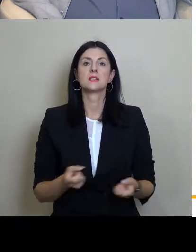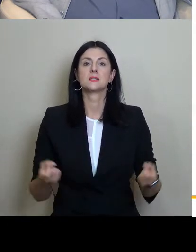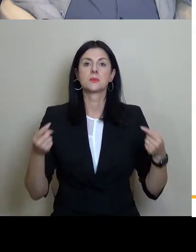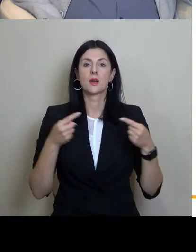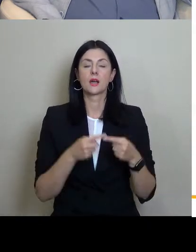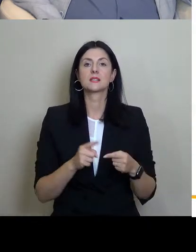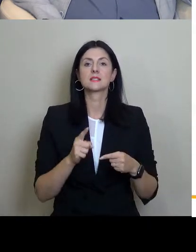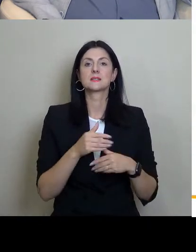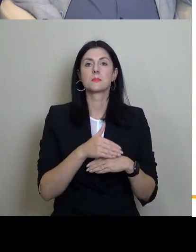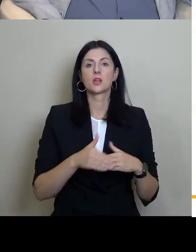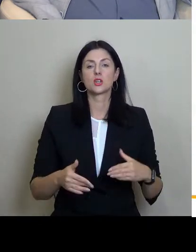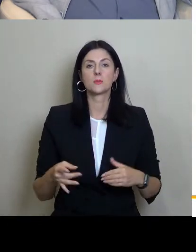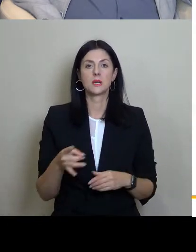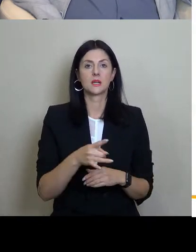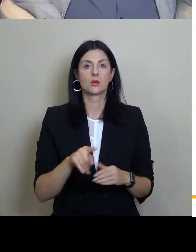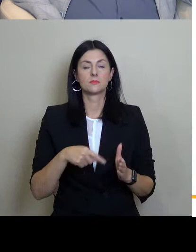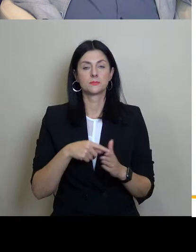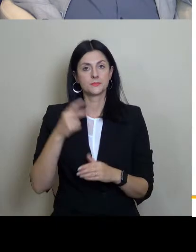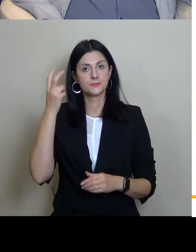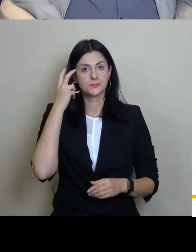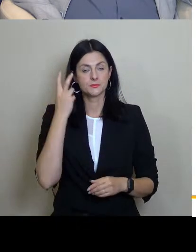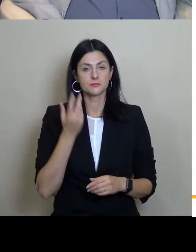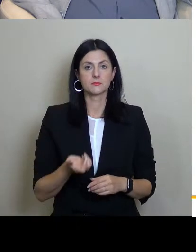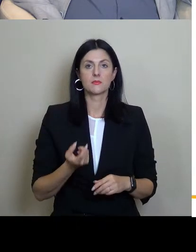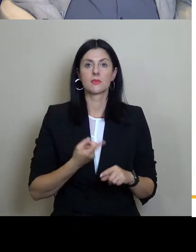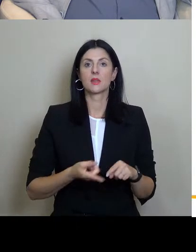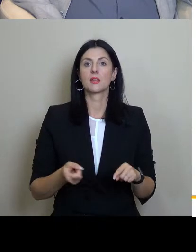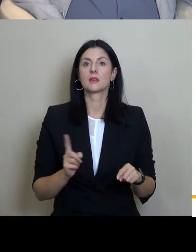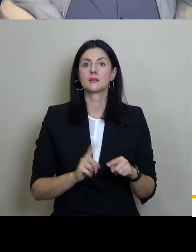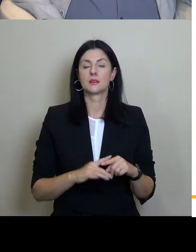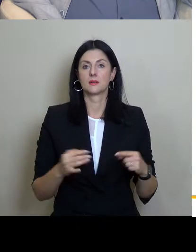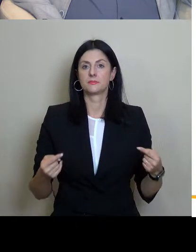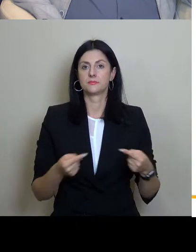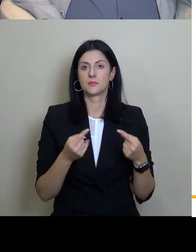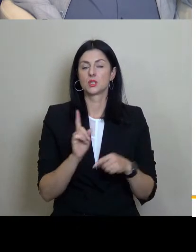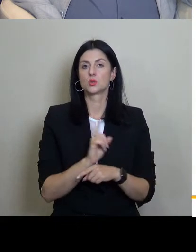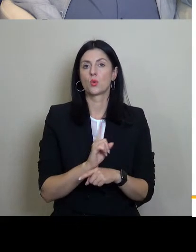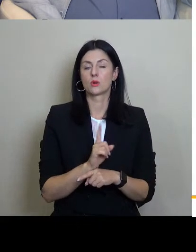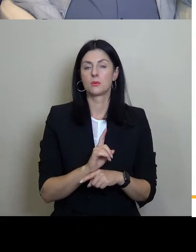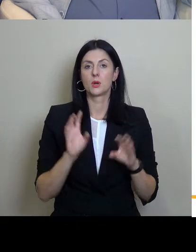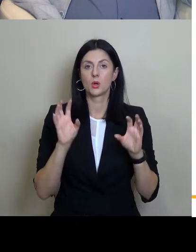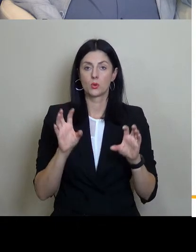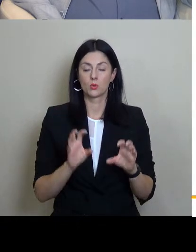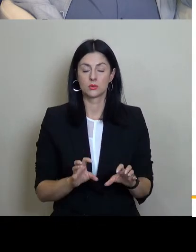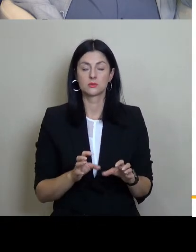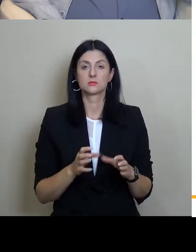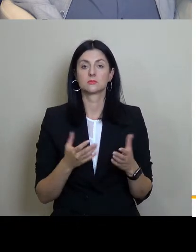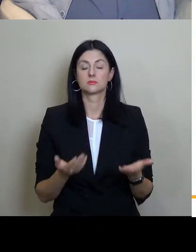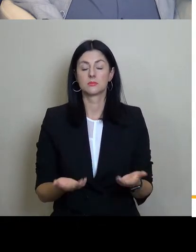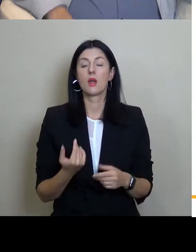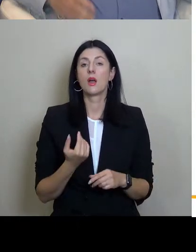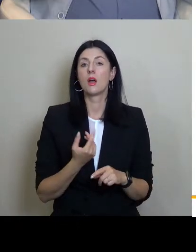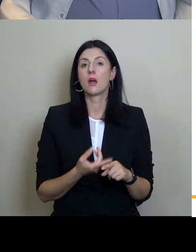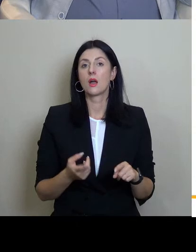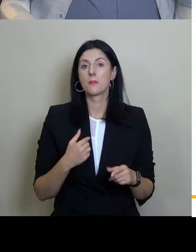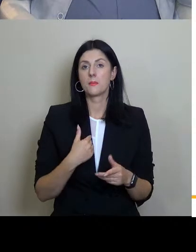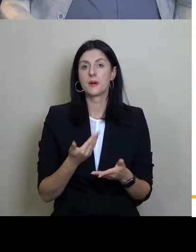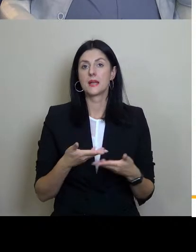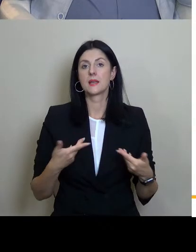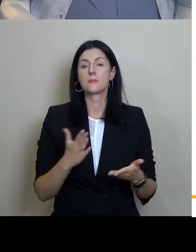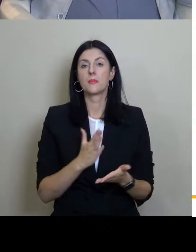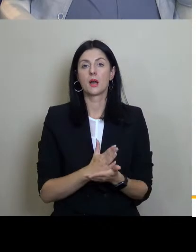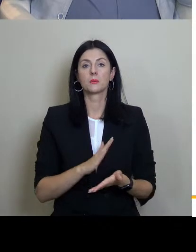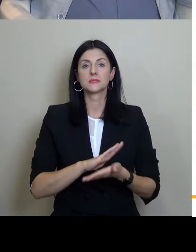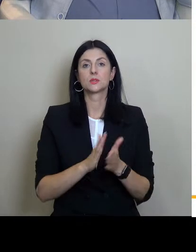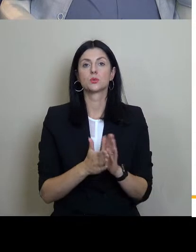provide for territorial constituencies to match the boundaries of the rayon, though that's in conflict with